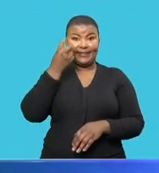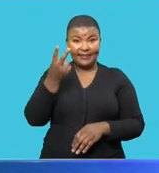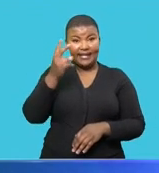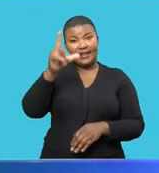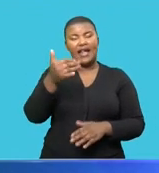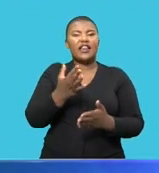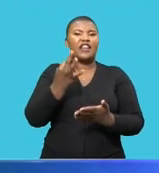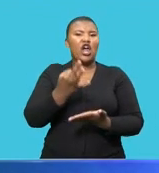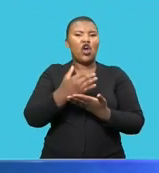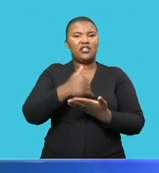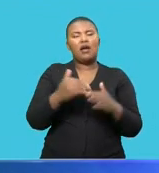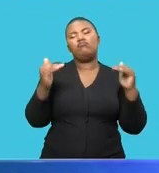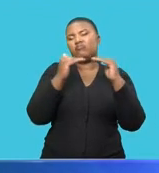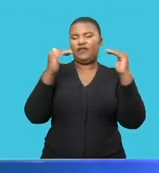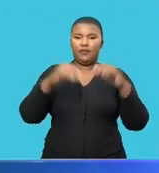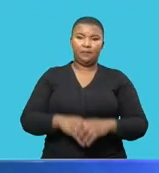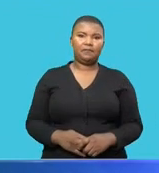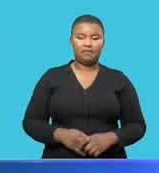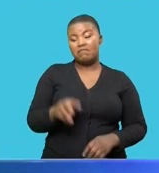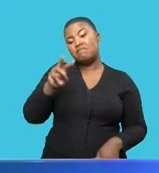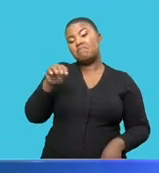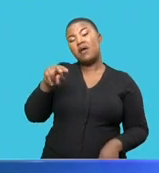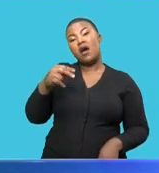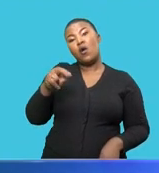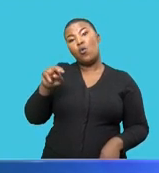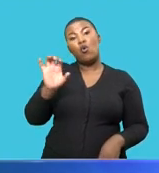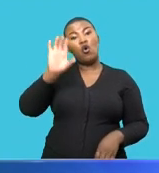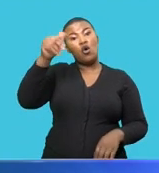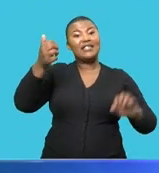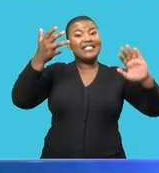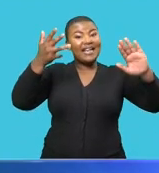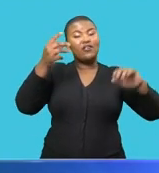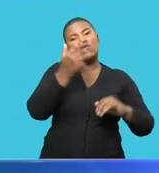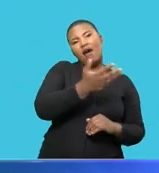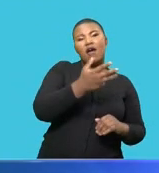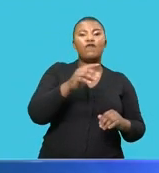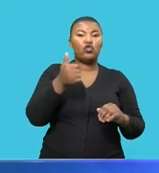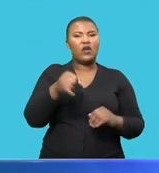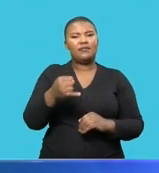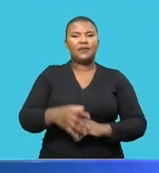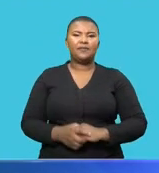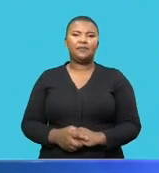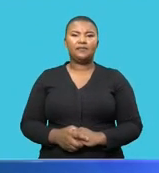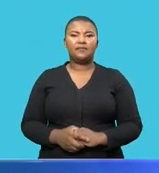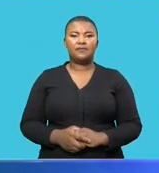third quarter was fairly even, with Mangaung scoring 10 goals to 9 for Johannesburg.